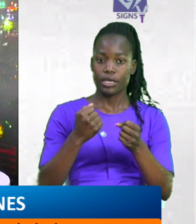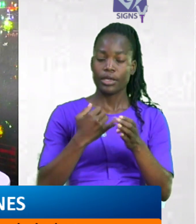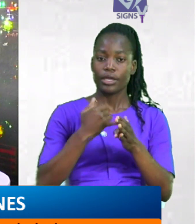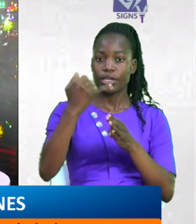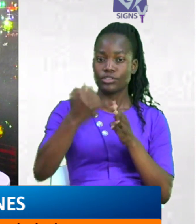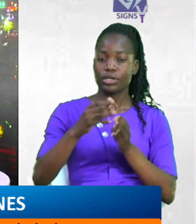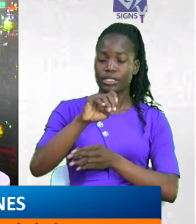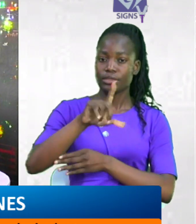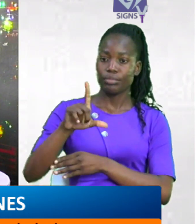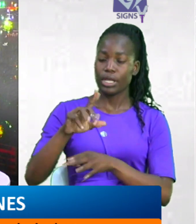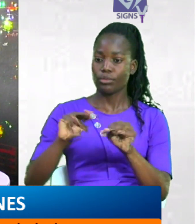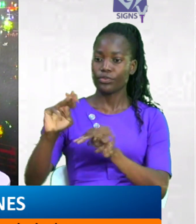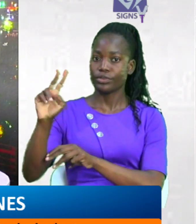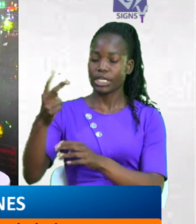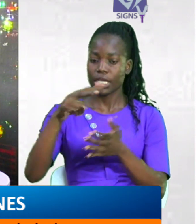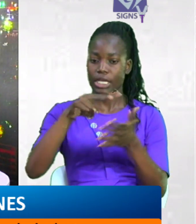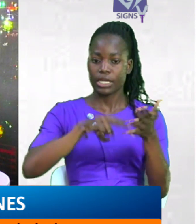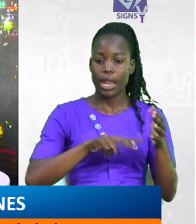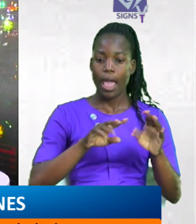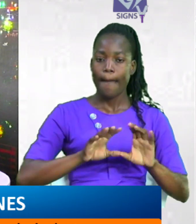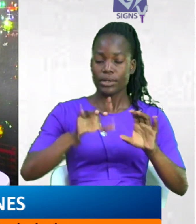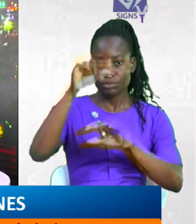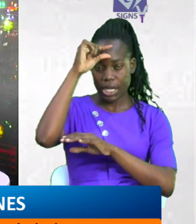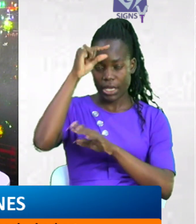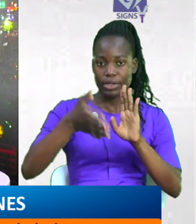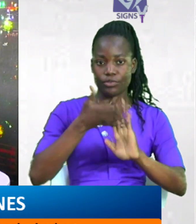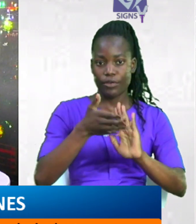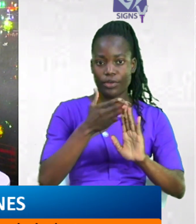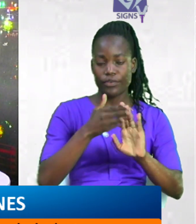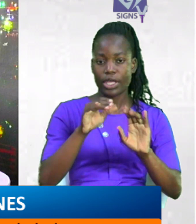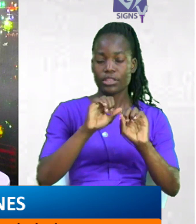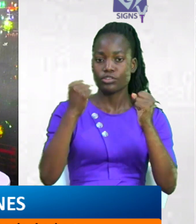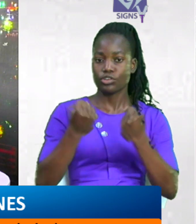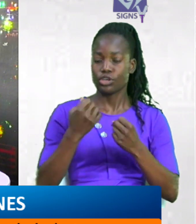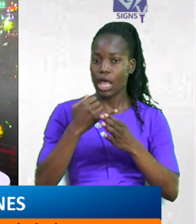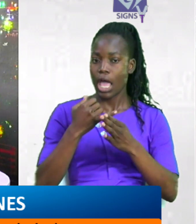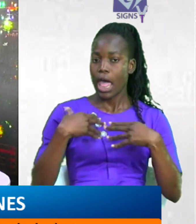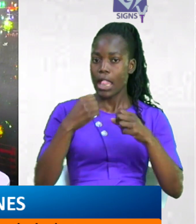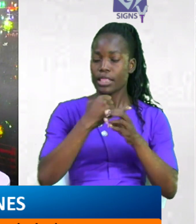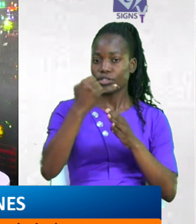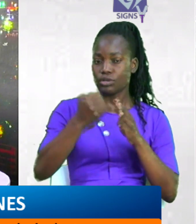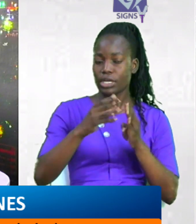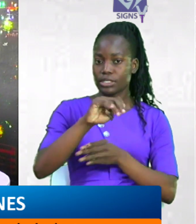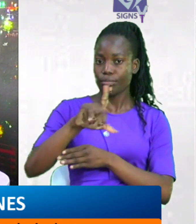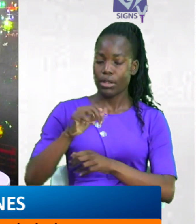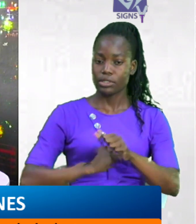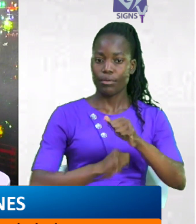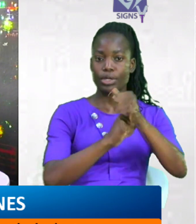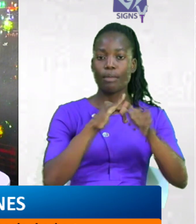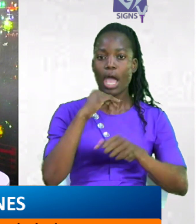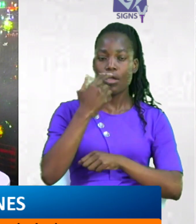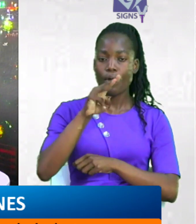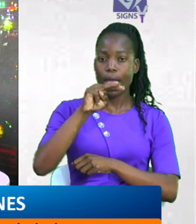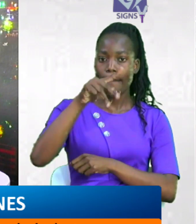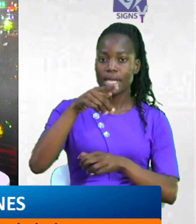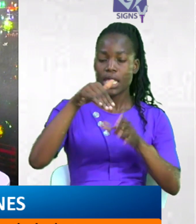of all those involved. And away from that to social health insurance bill sales to second reading. Now pushed by the government to